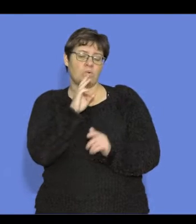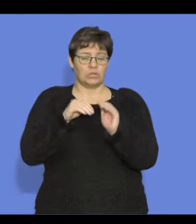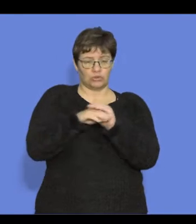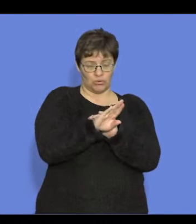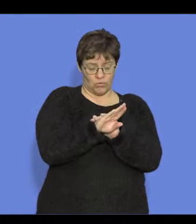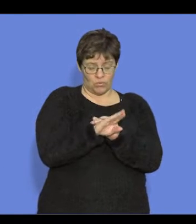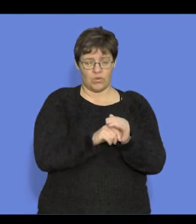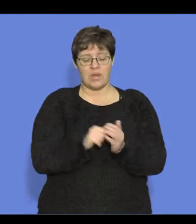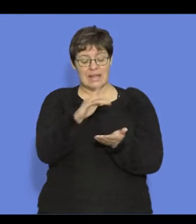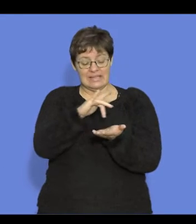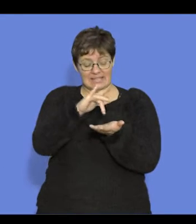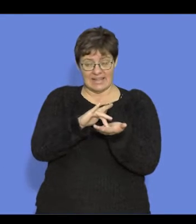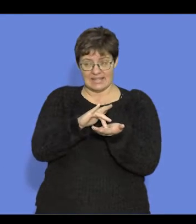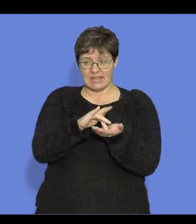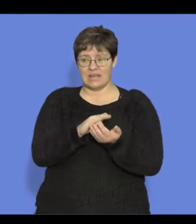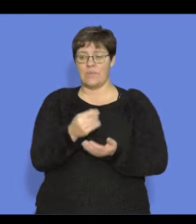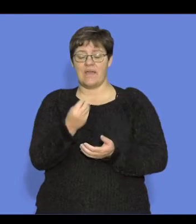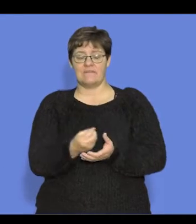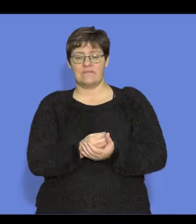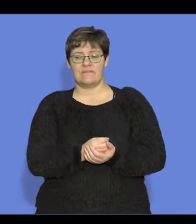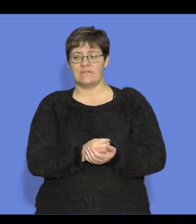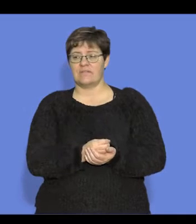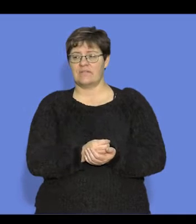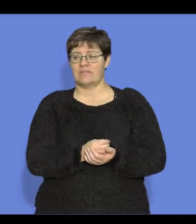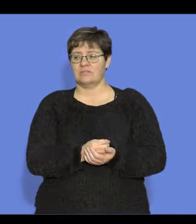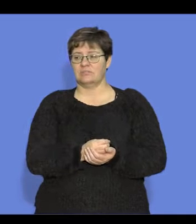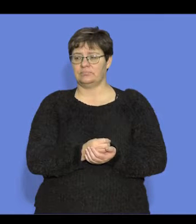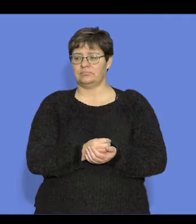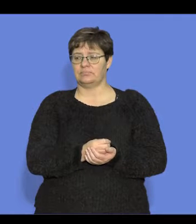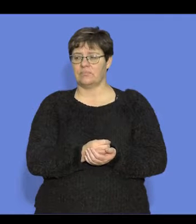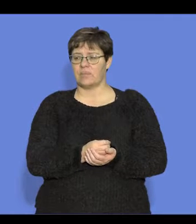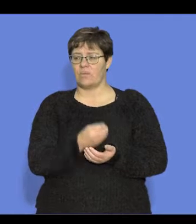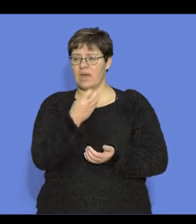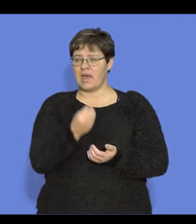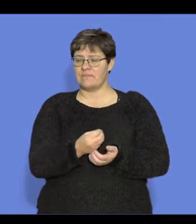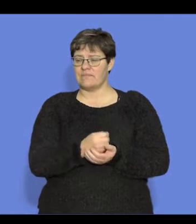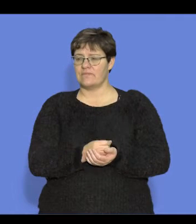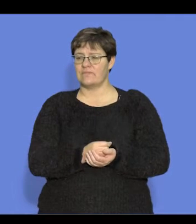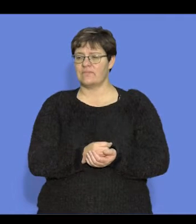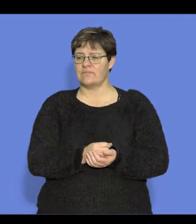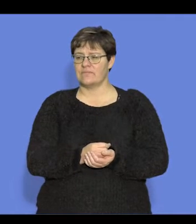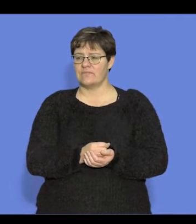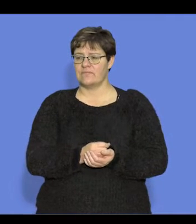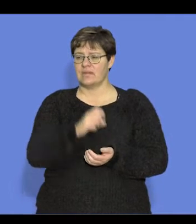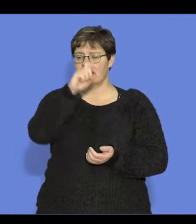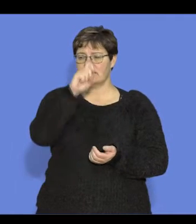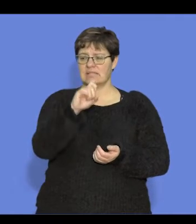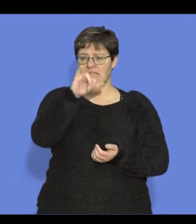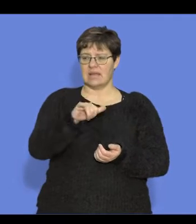in the center, we've got the xylem with the phloem, and then